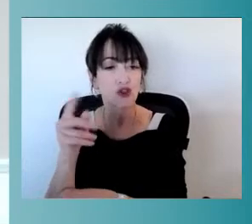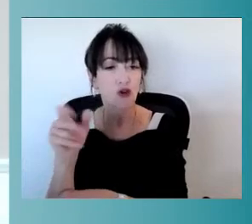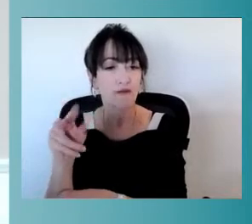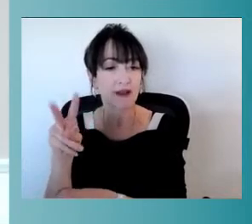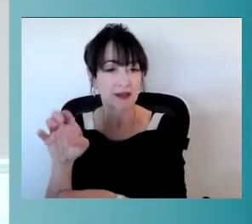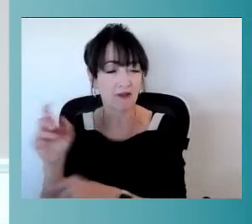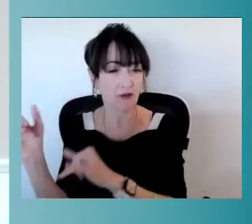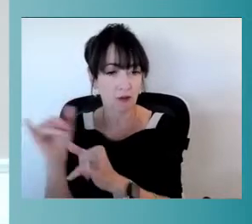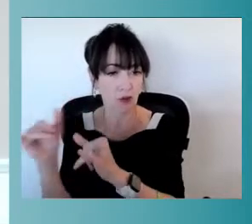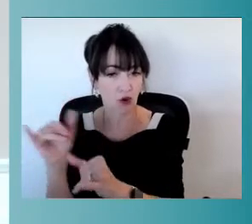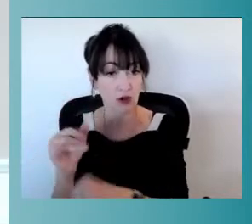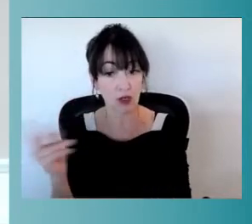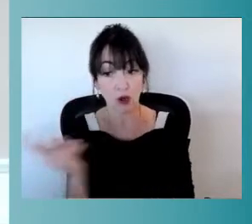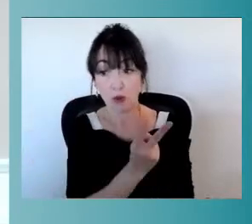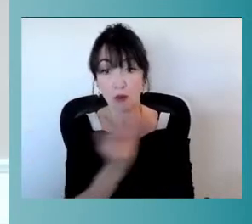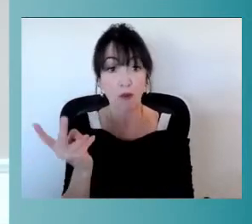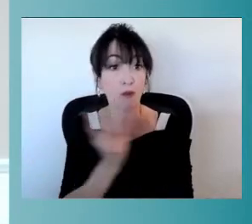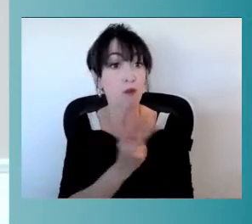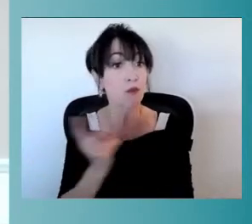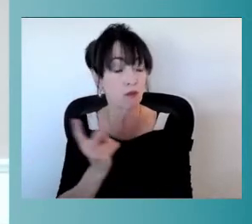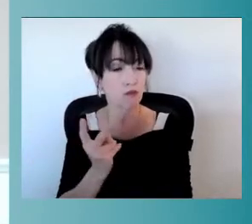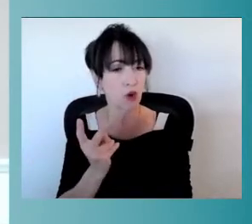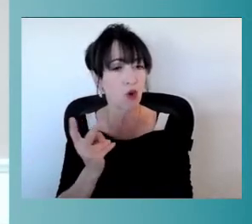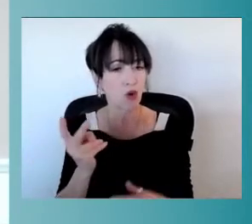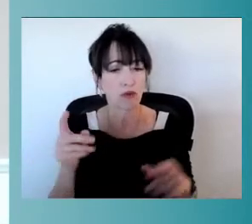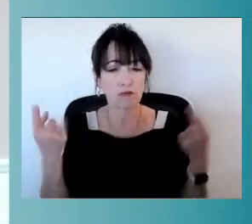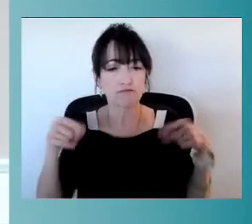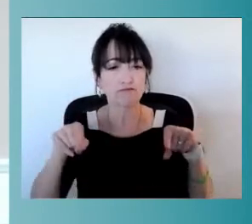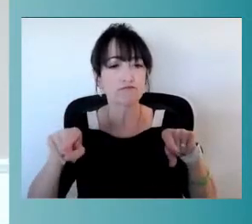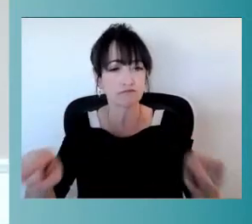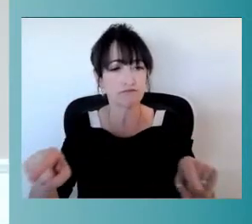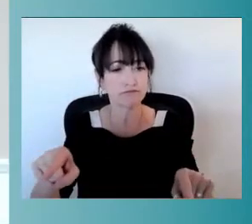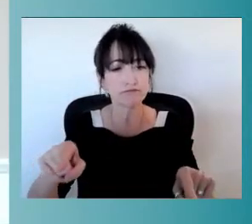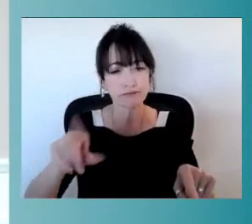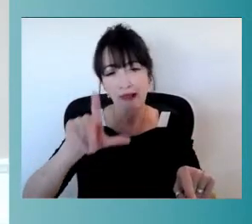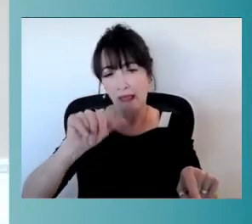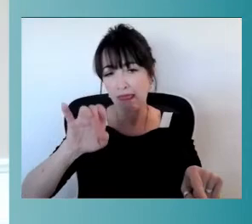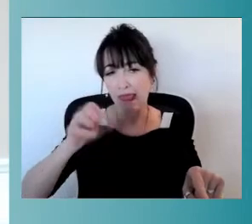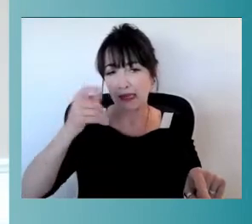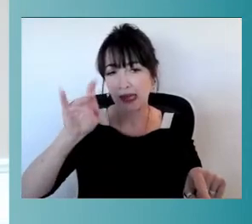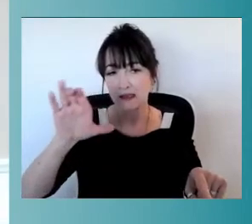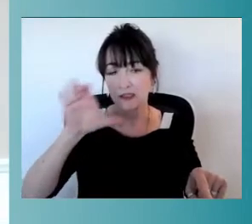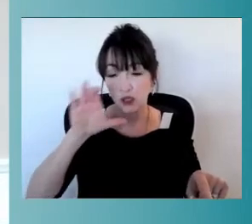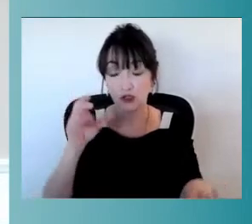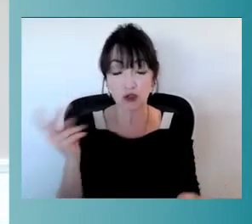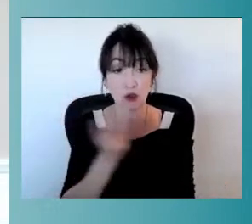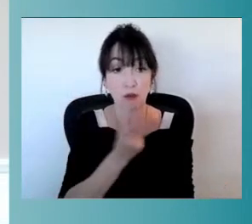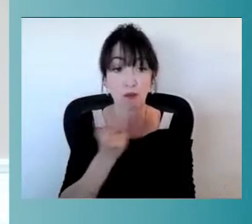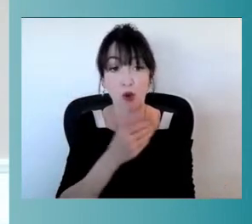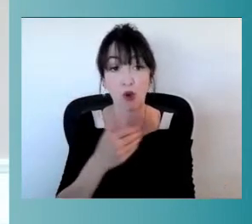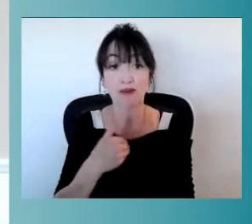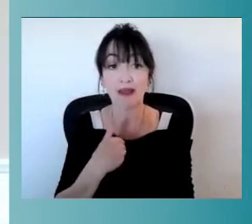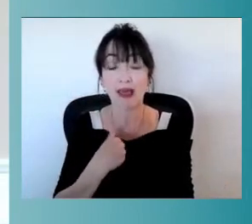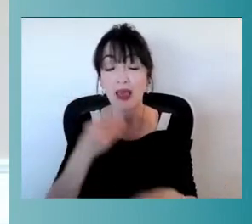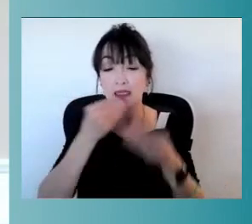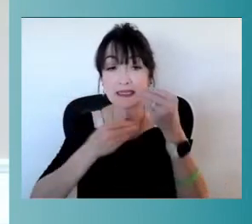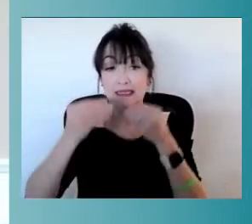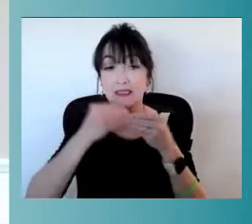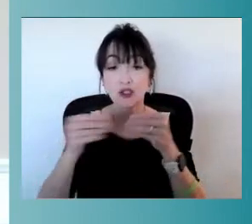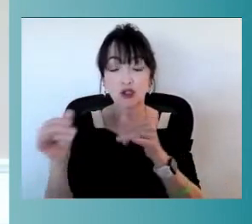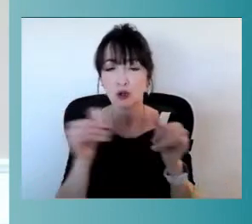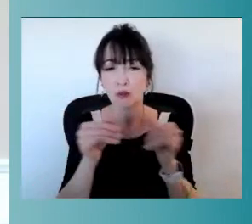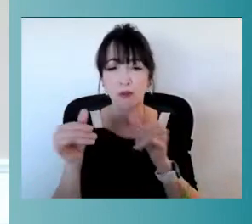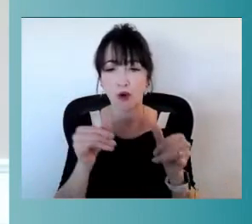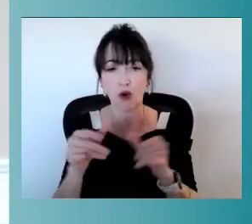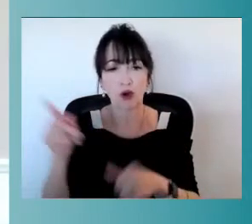ministers in the same era in the late 1800s. They were both at a dinner party where a woman guest commented, when